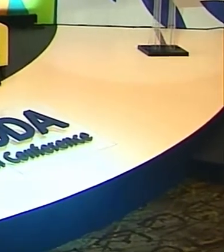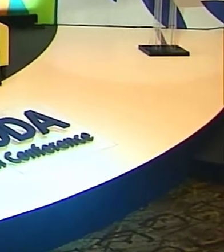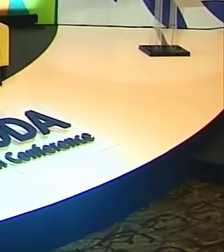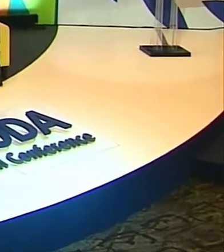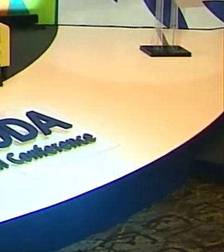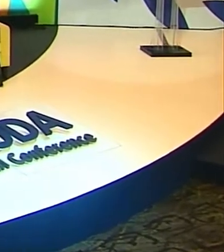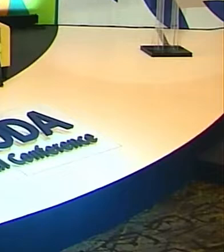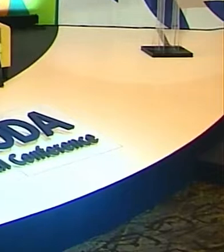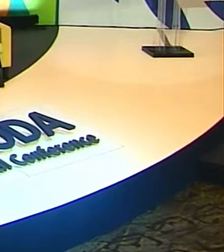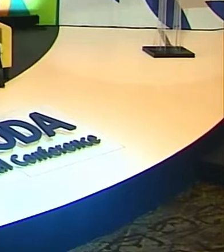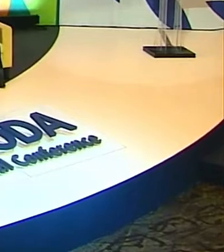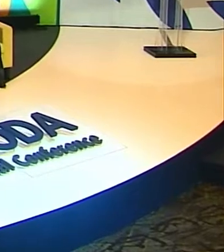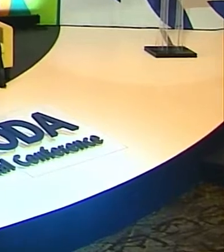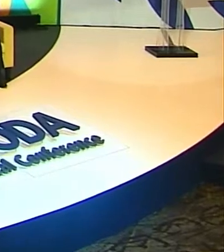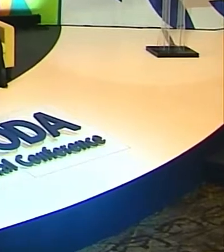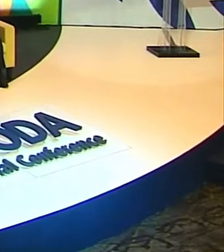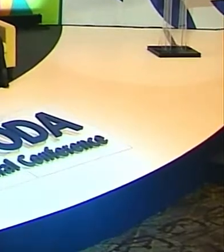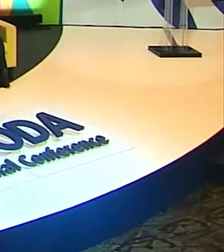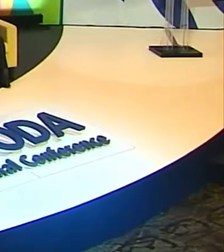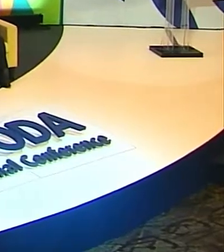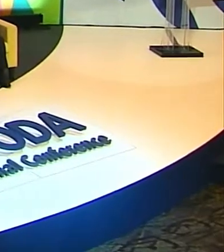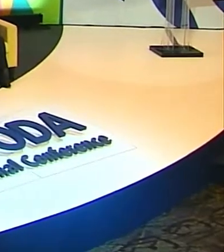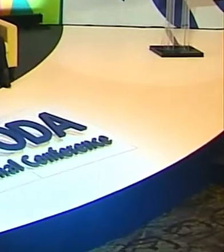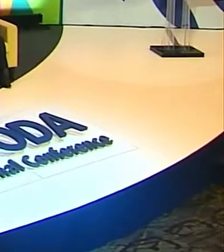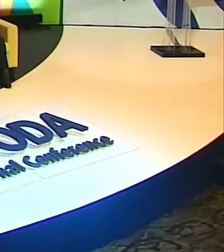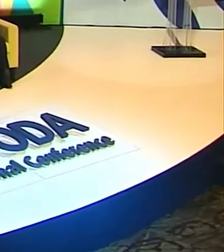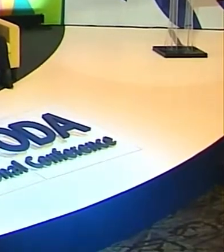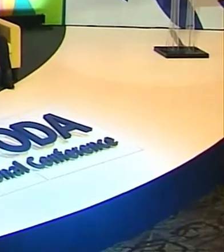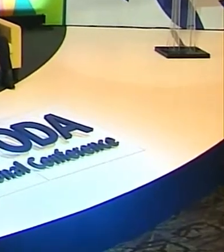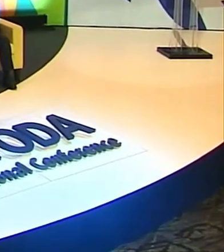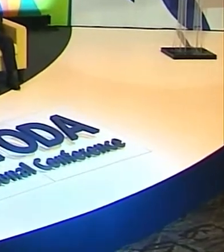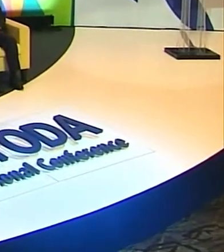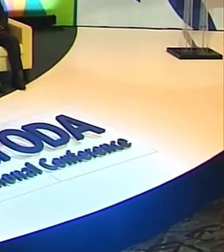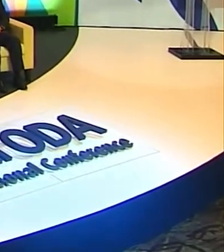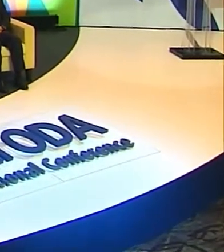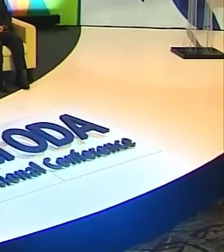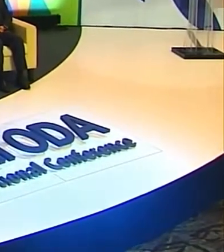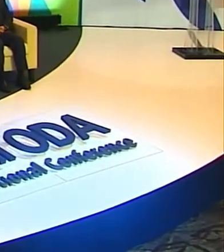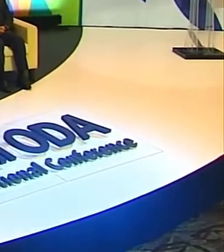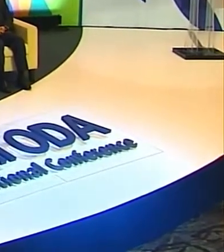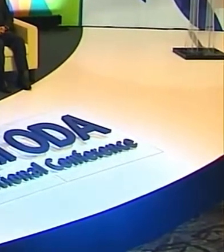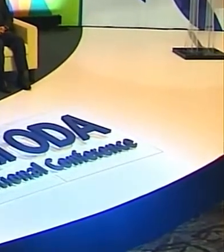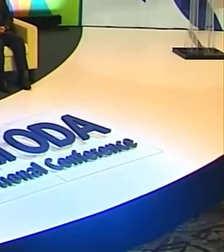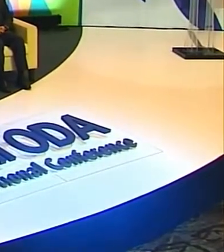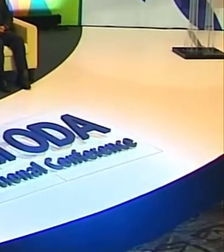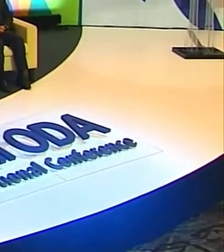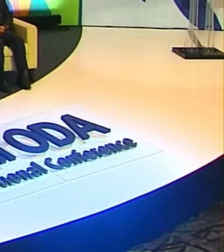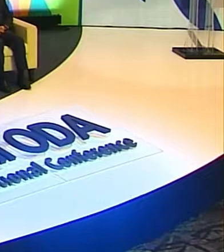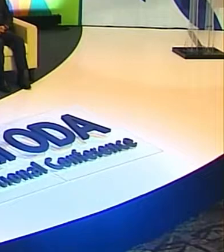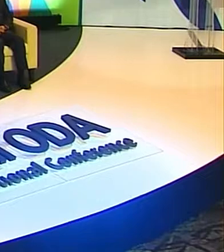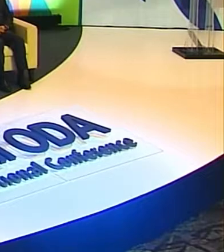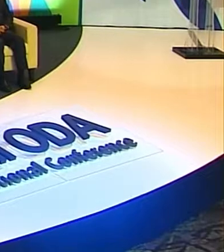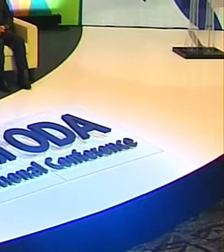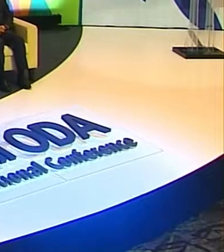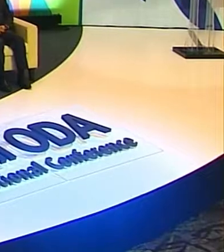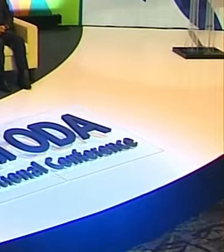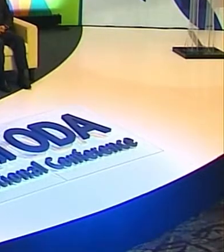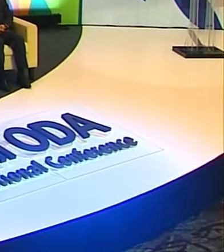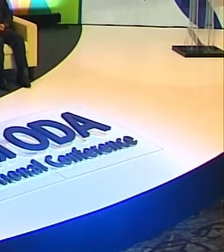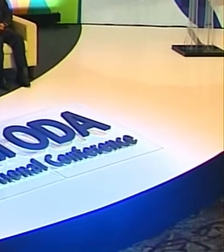Eun-yeop, who is the Vice President of Koika. So we have 3 distinct speakers.